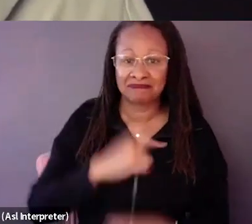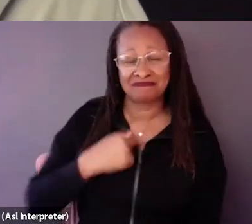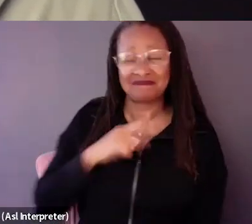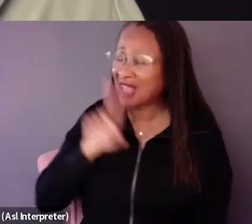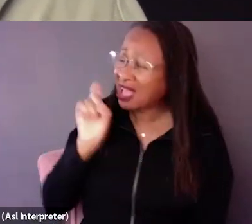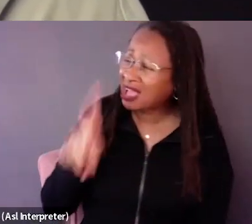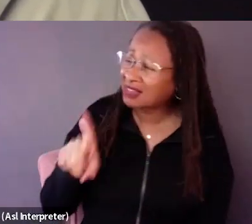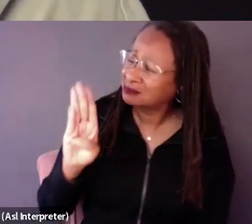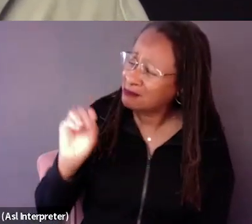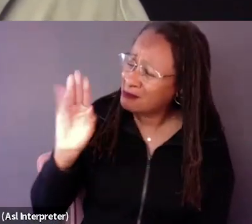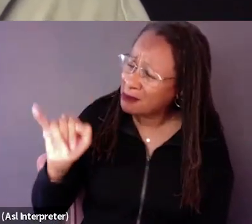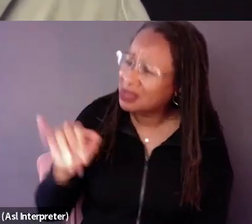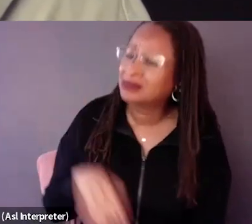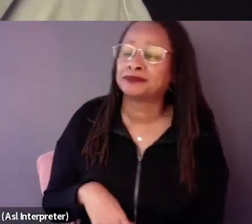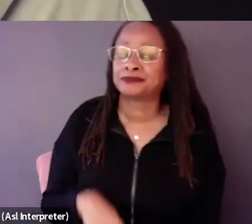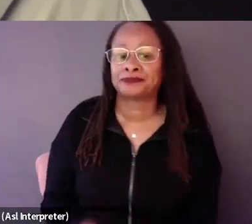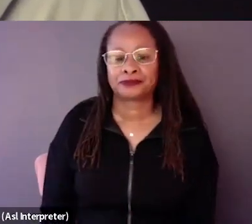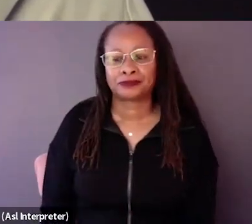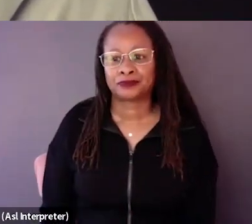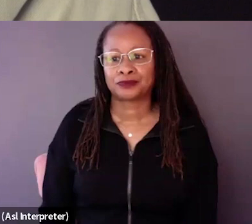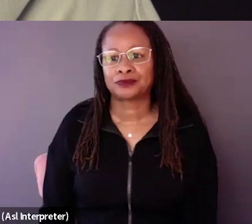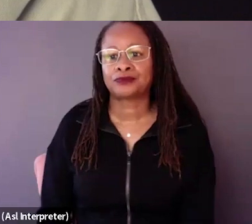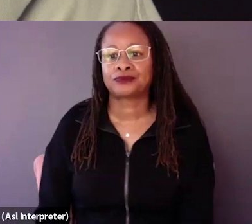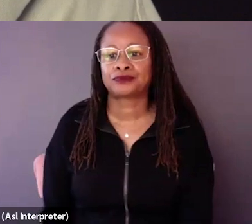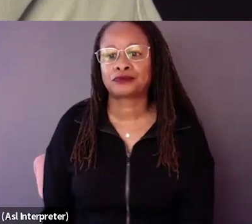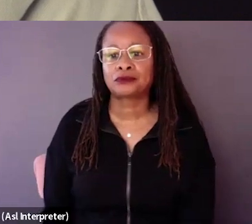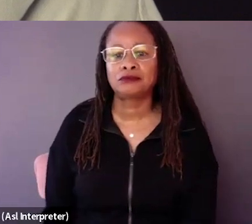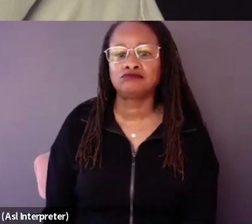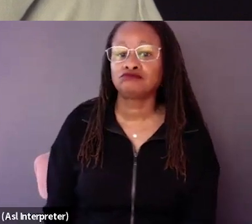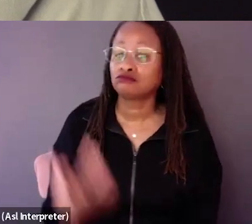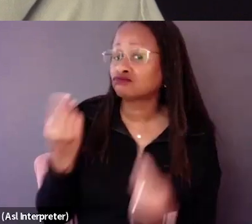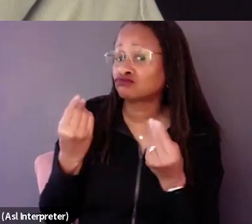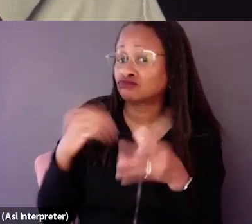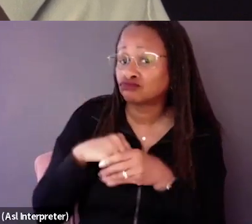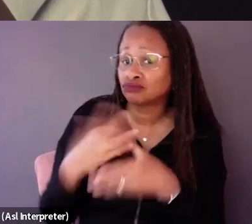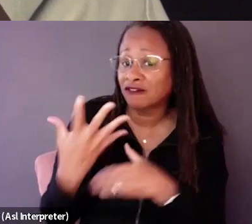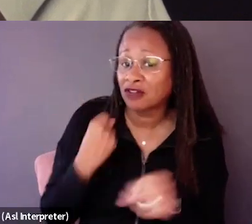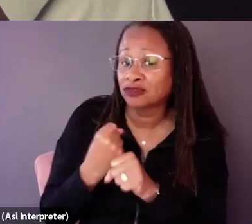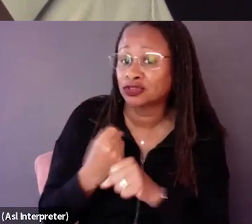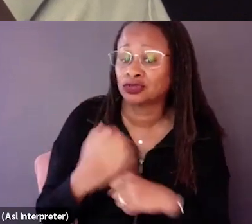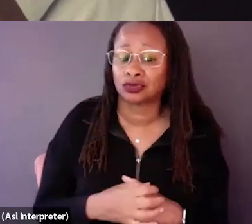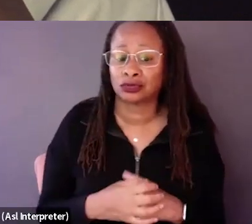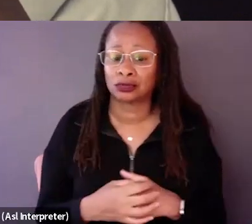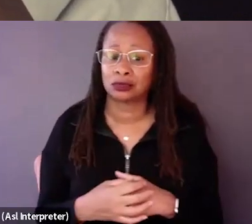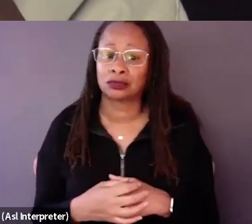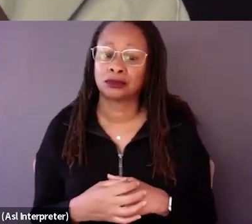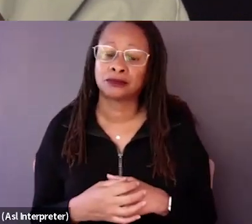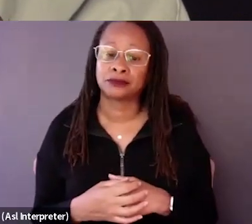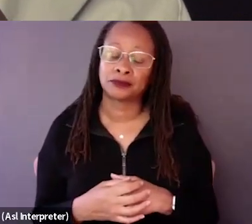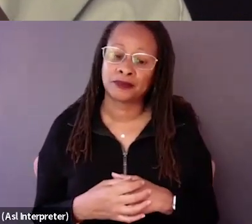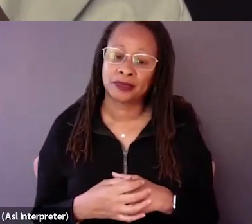not a politician. He's a musician, and he doesn't want to be called a politician. It's a very interesting